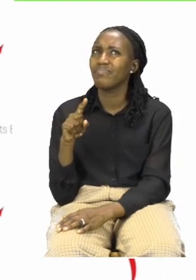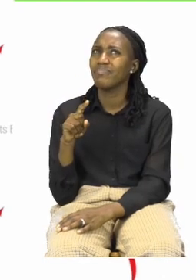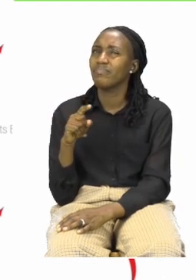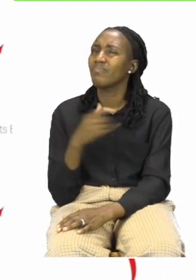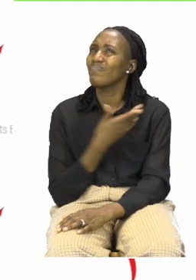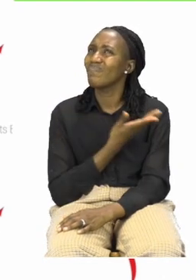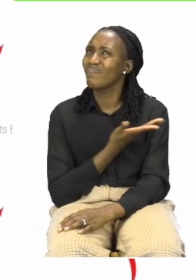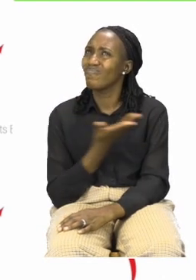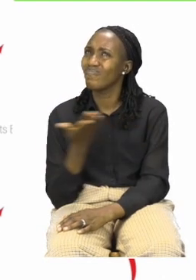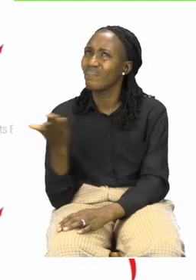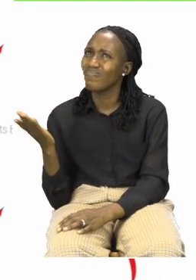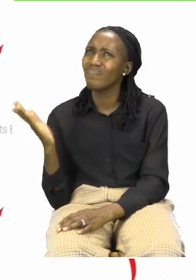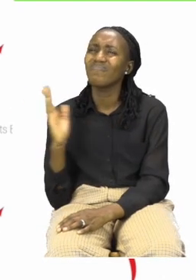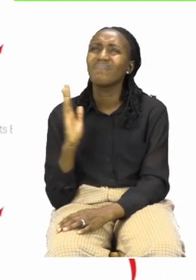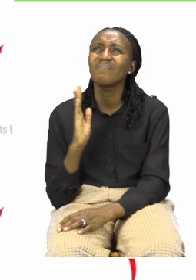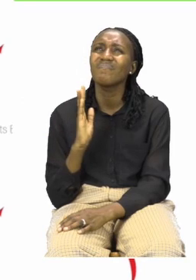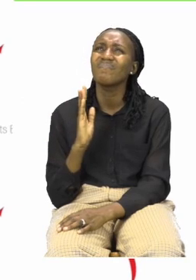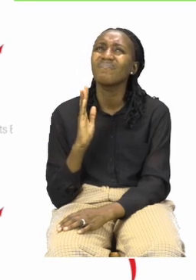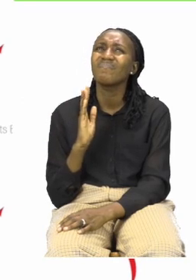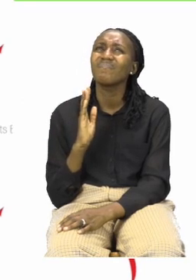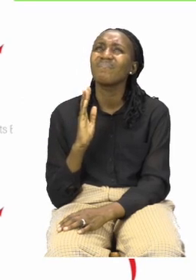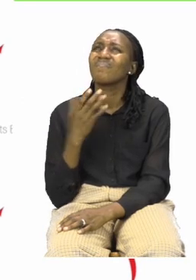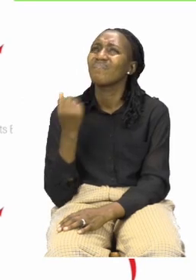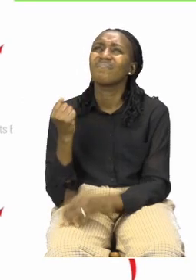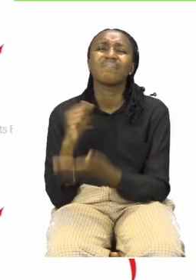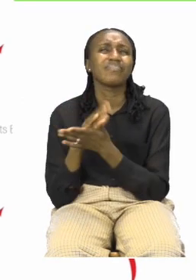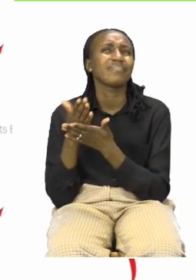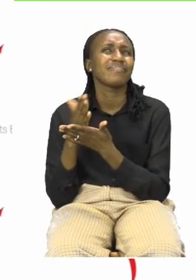honesty, we have got some